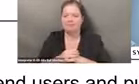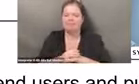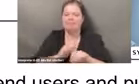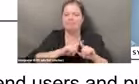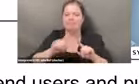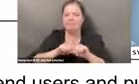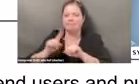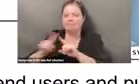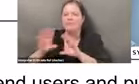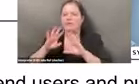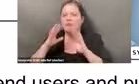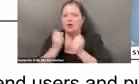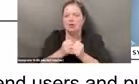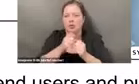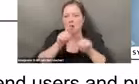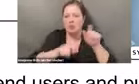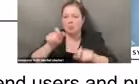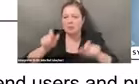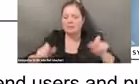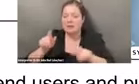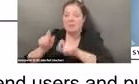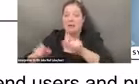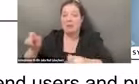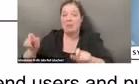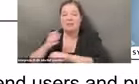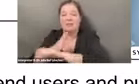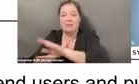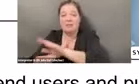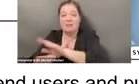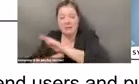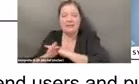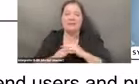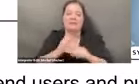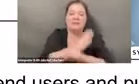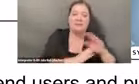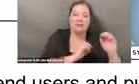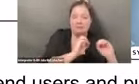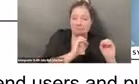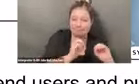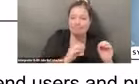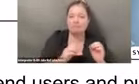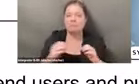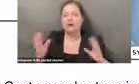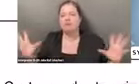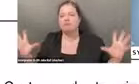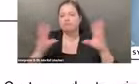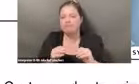with disabilities, and learned a lot from this to prepare our material.